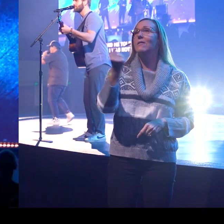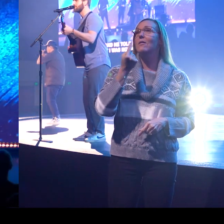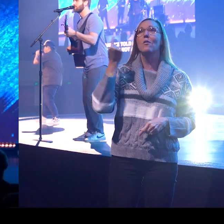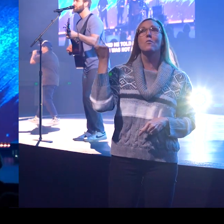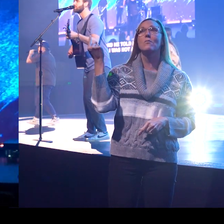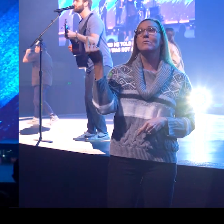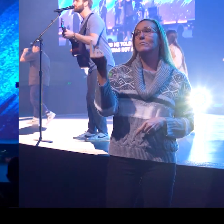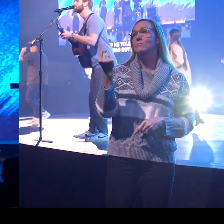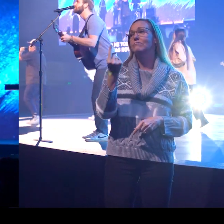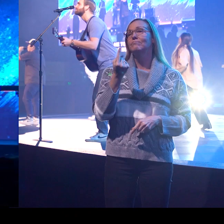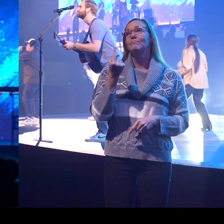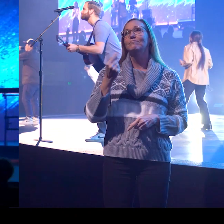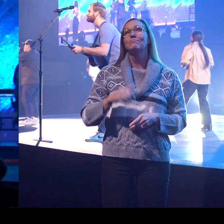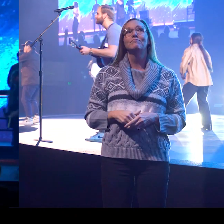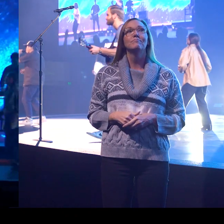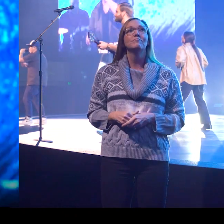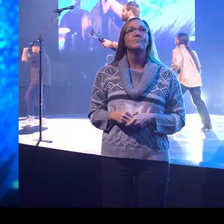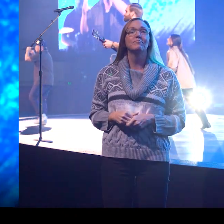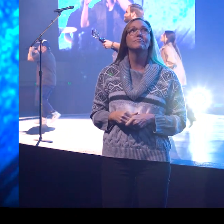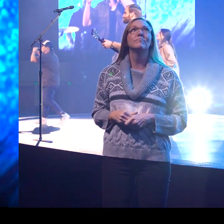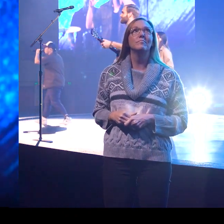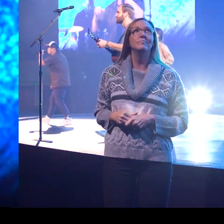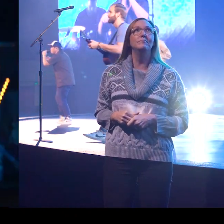not alone.